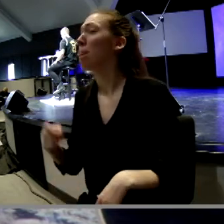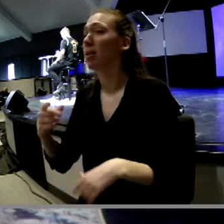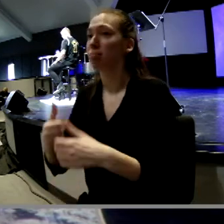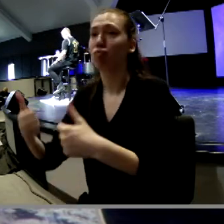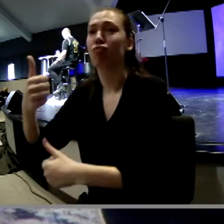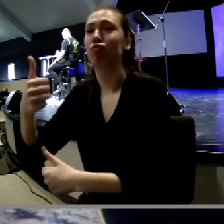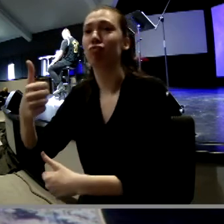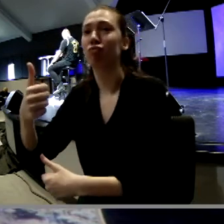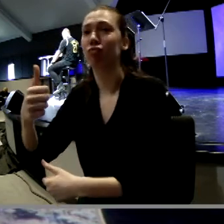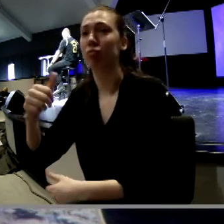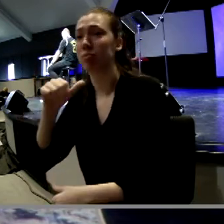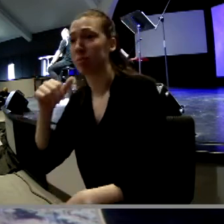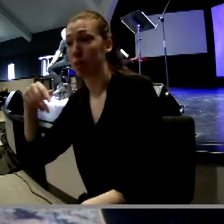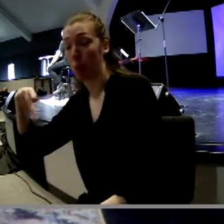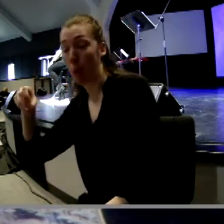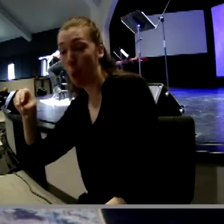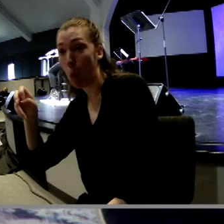Pope.